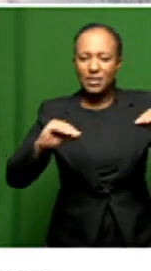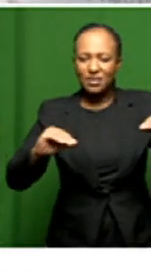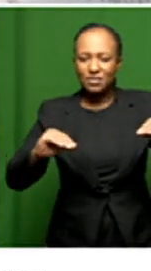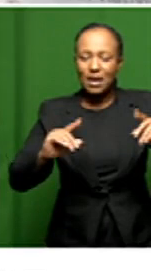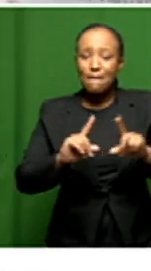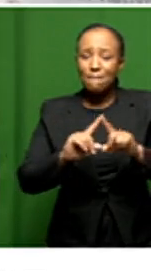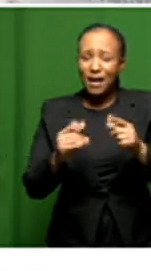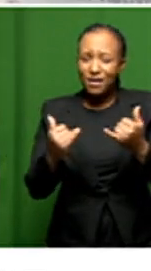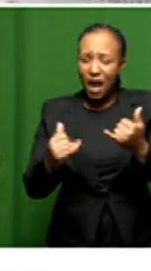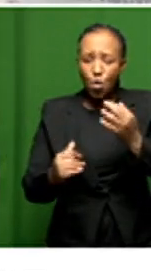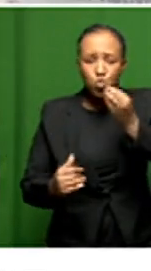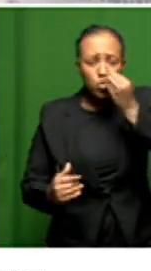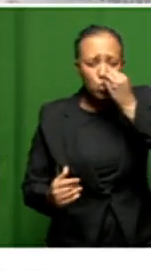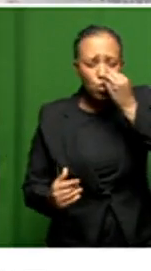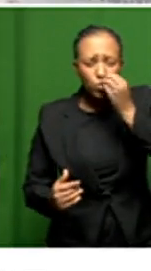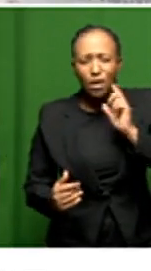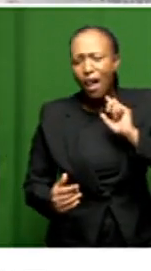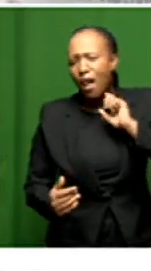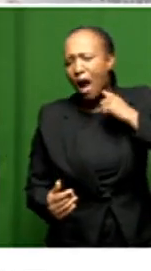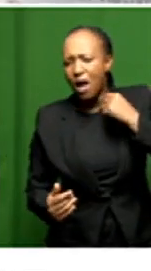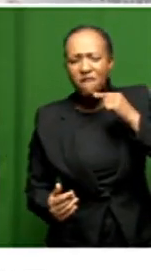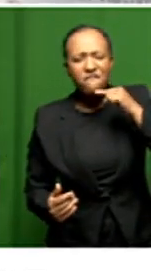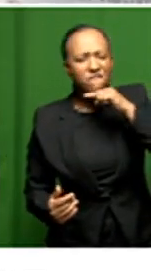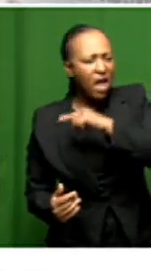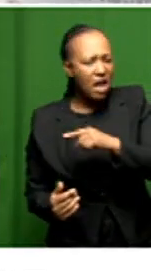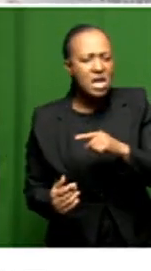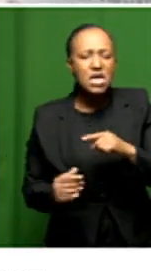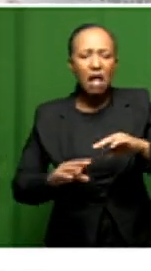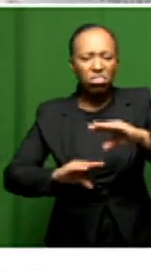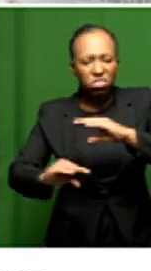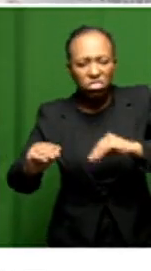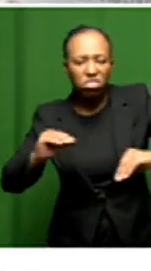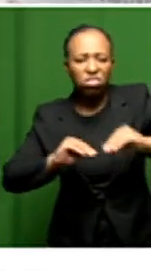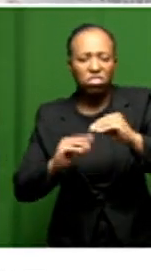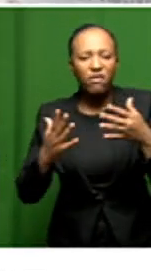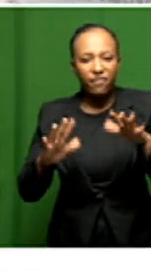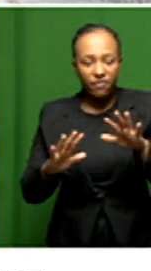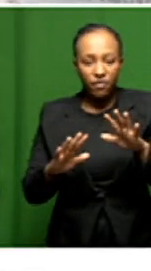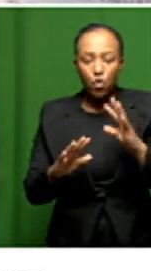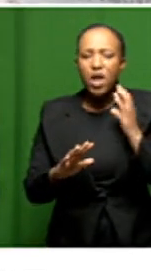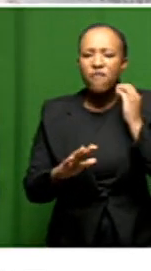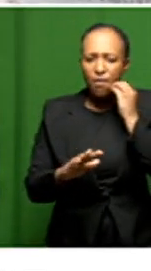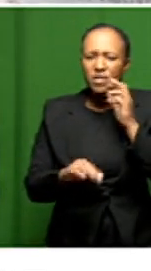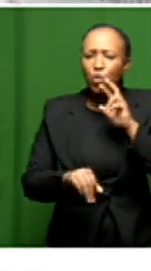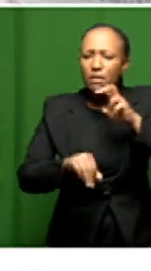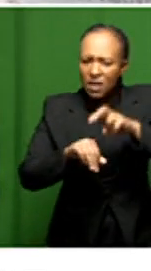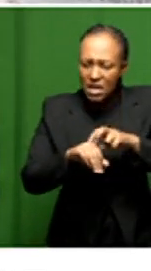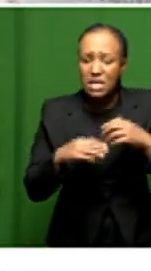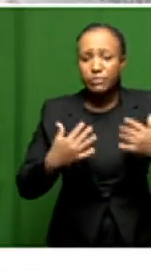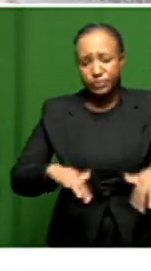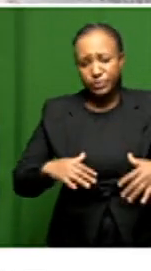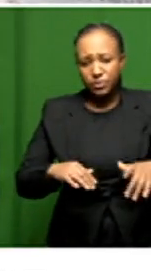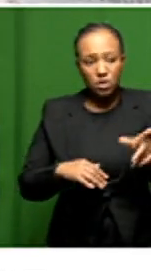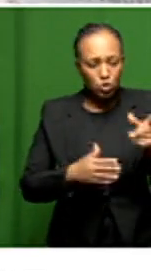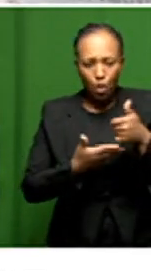rounds. And, again, information about this is needed desperately. And how do